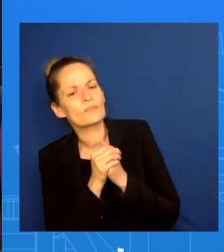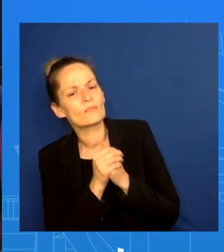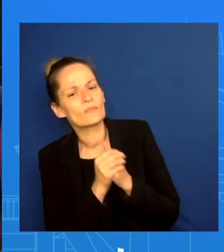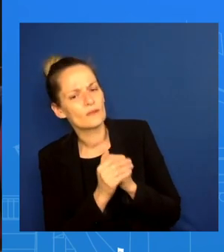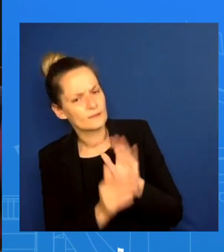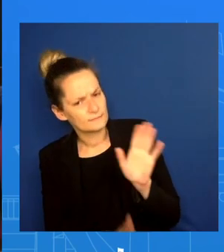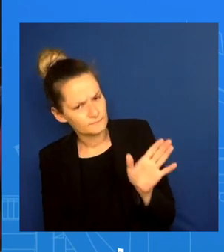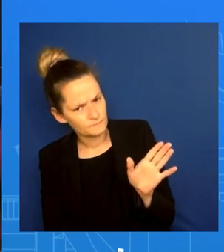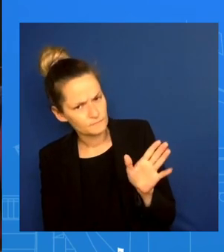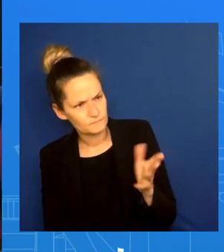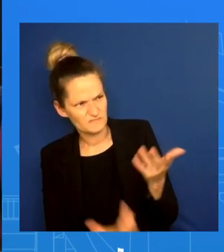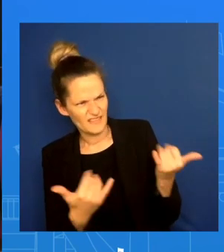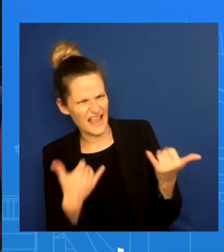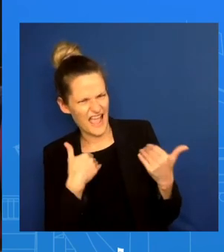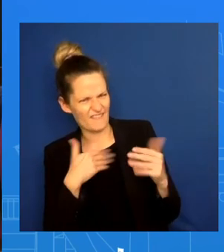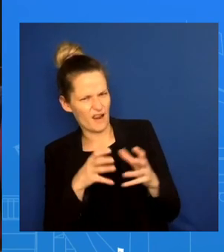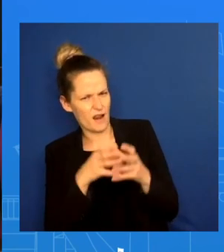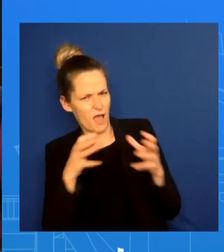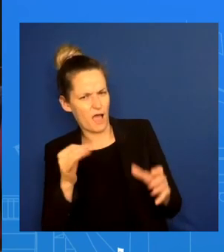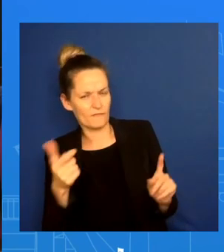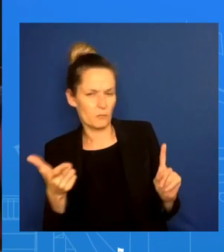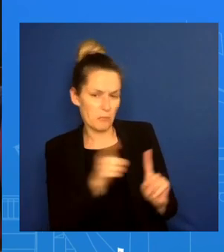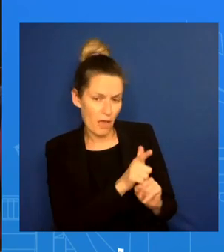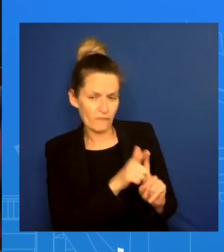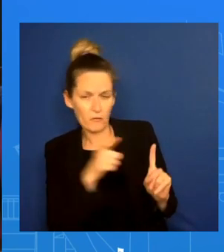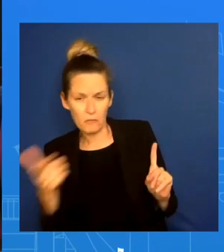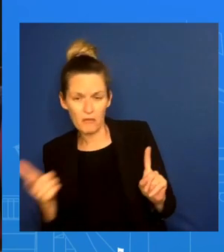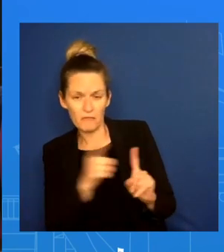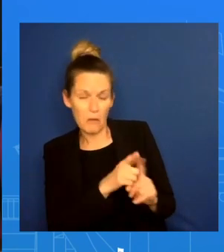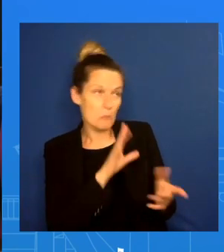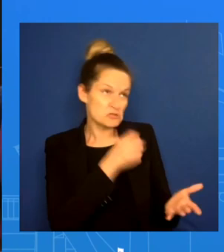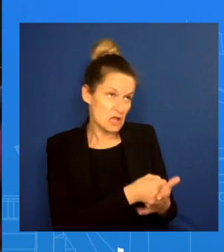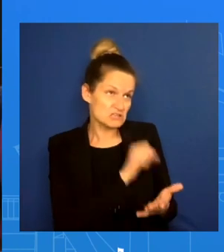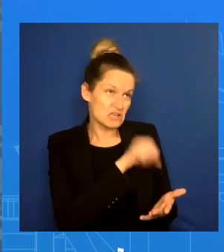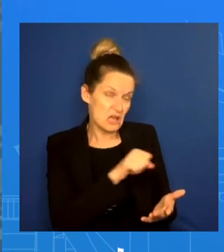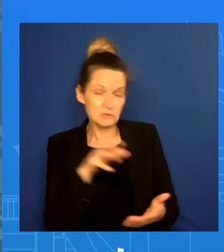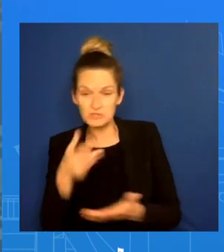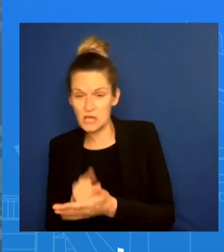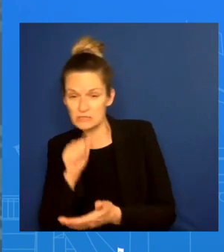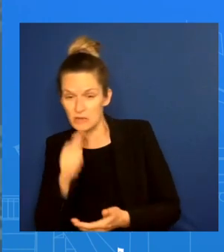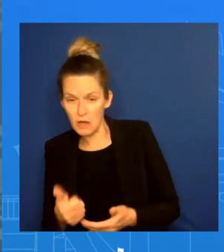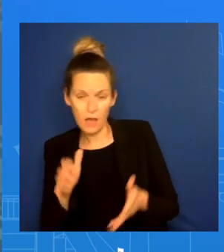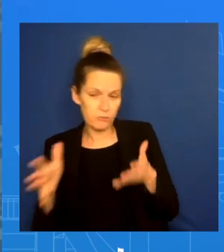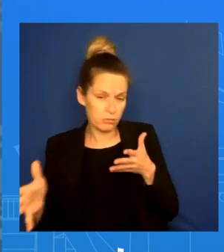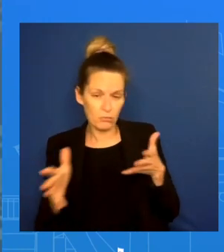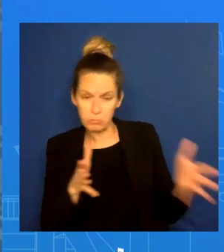other day, I just want to follow up. Is there a White House definition of what a recession looks like?